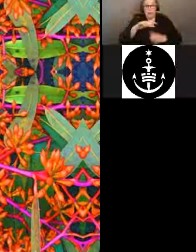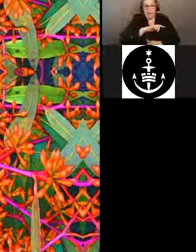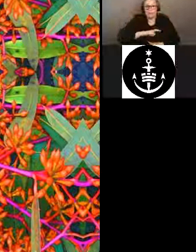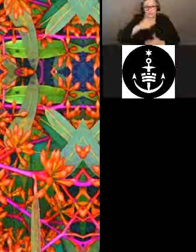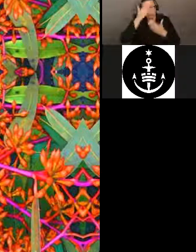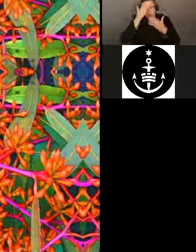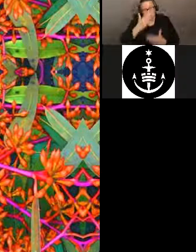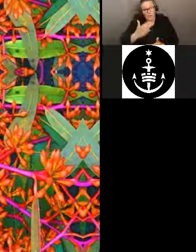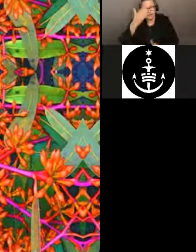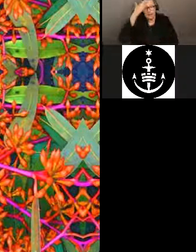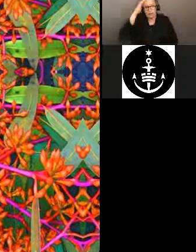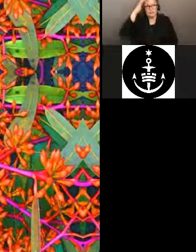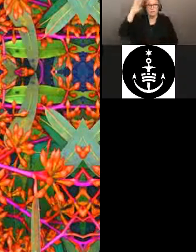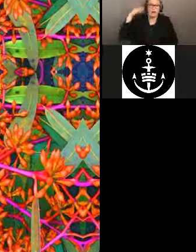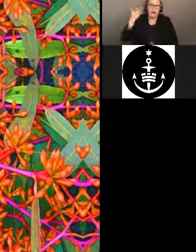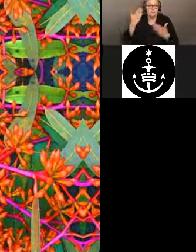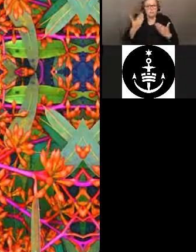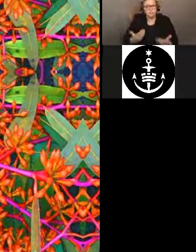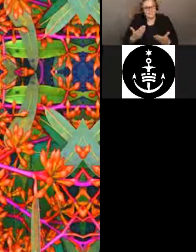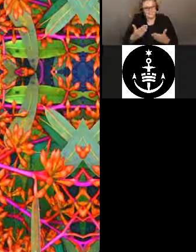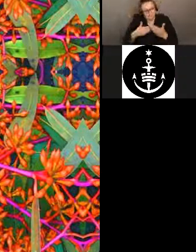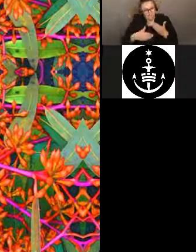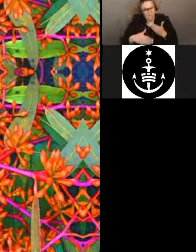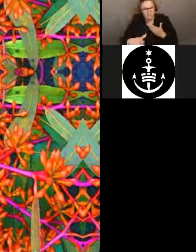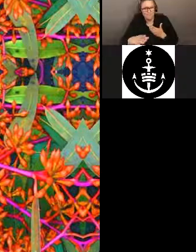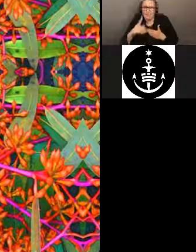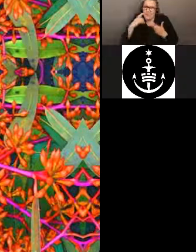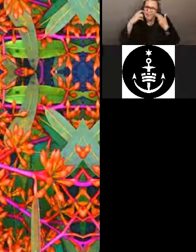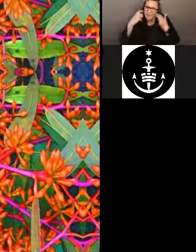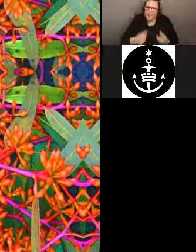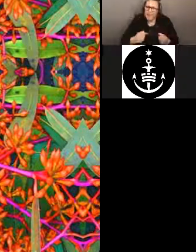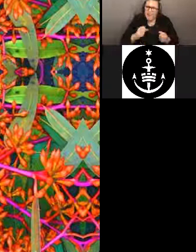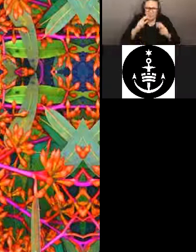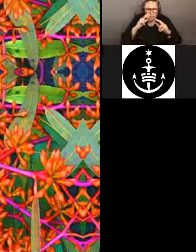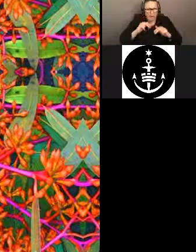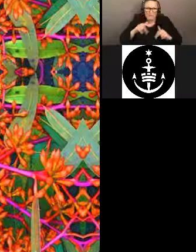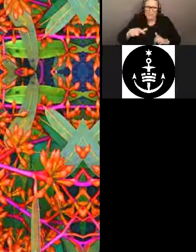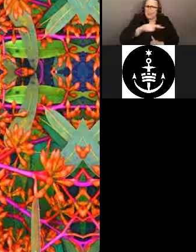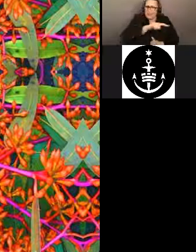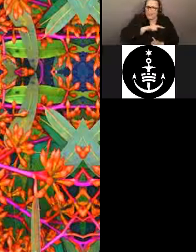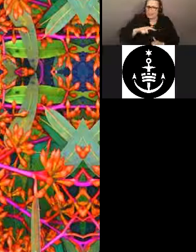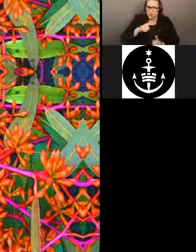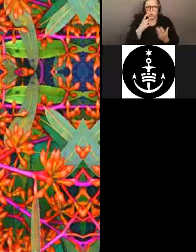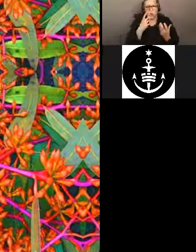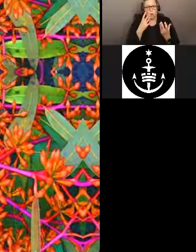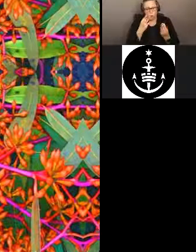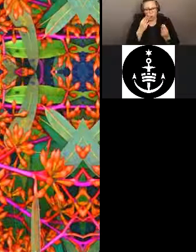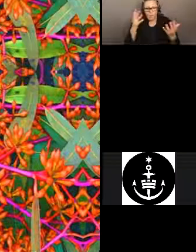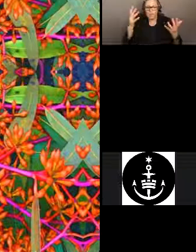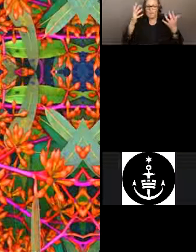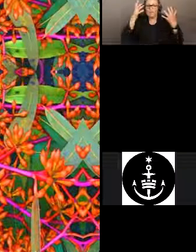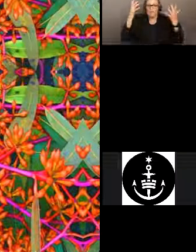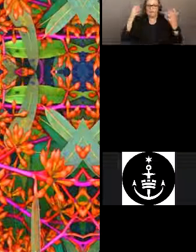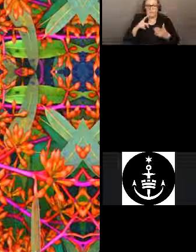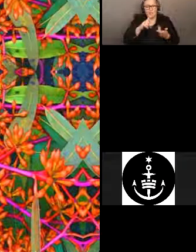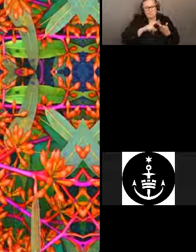custodianship of the land and waters, their continuing culture and contribution they make to the life of our incredible city. I would like to extend